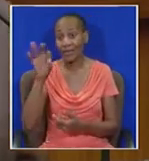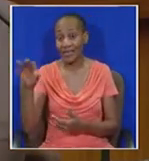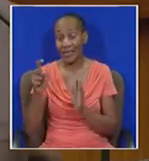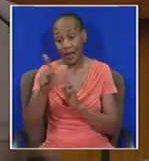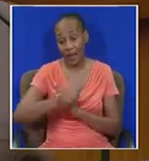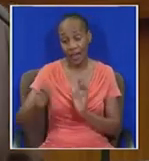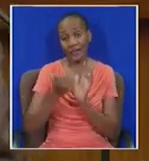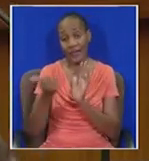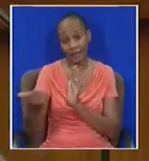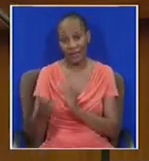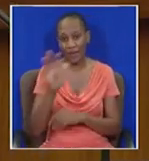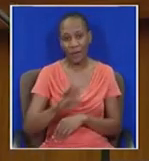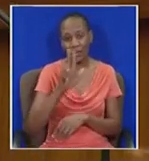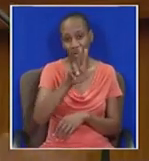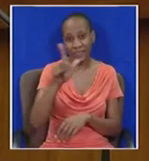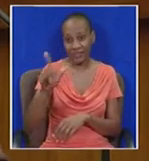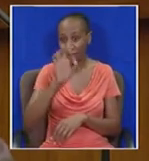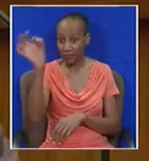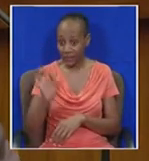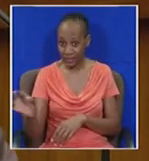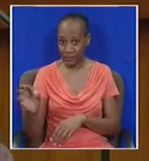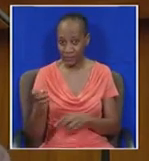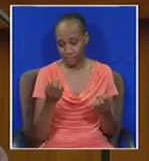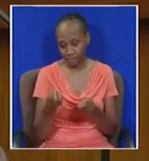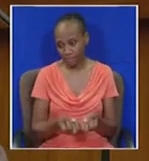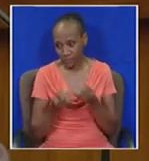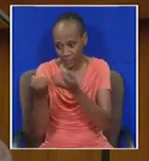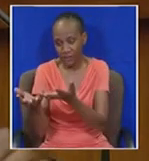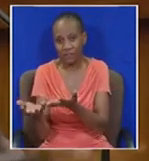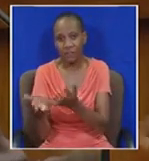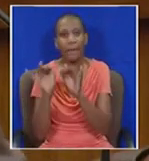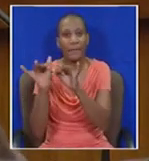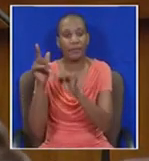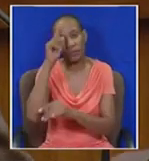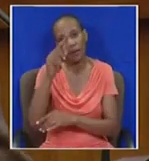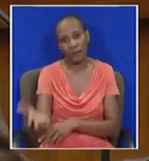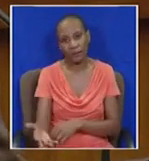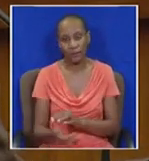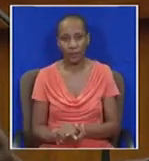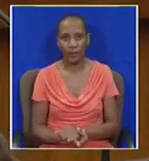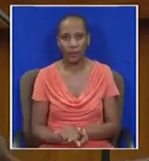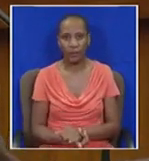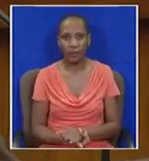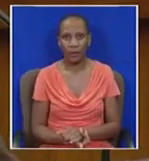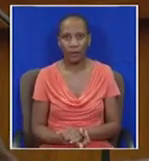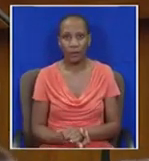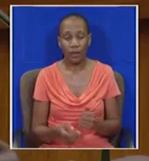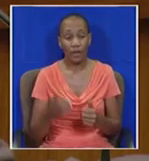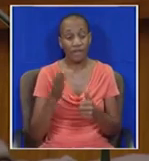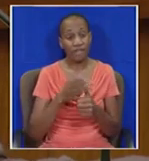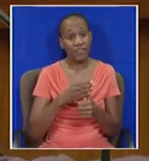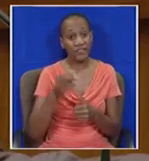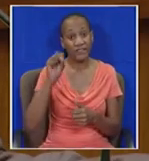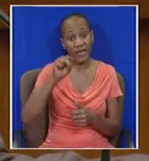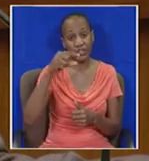where 87% of the land was given to the minority of our population. First Secretary General of the